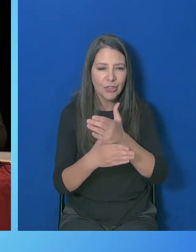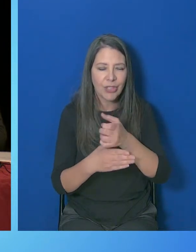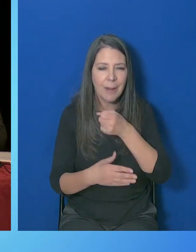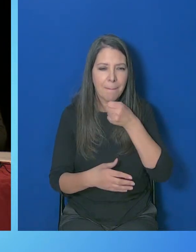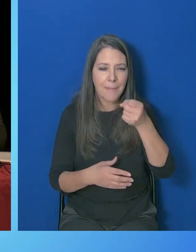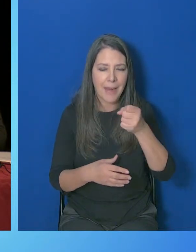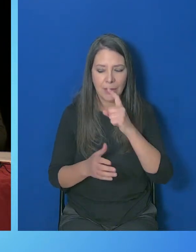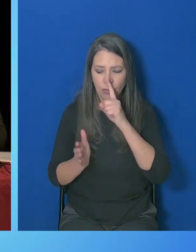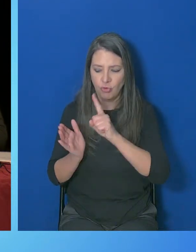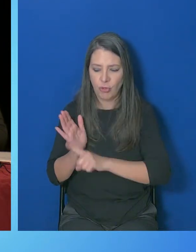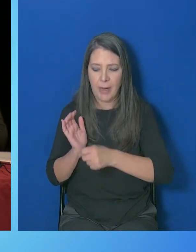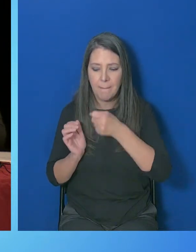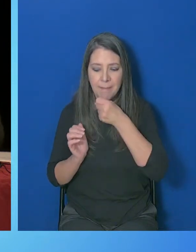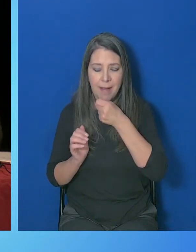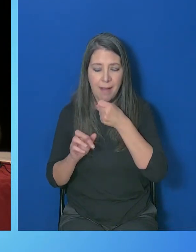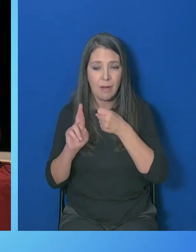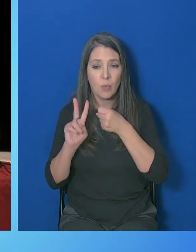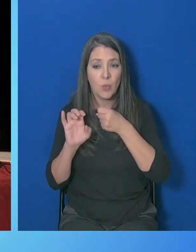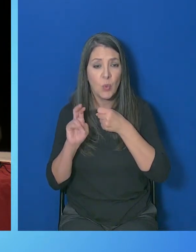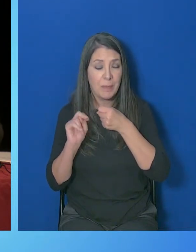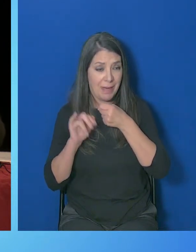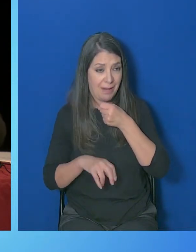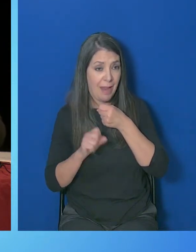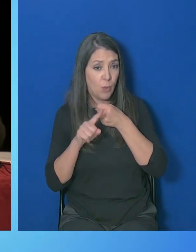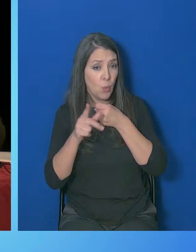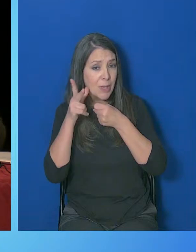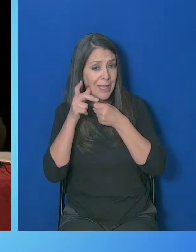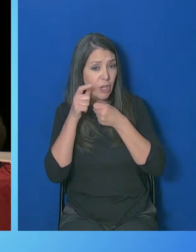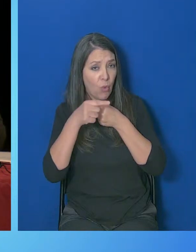the phone? Check. On the phone, can you hear this microphone?